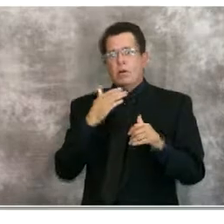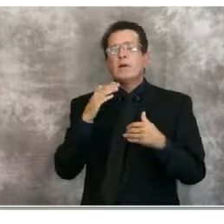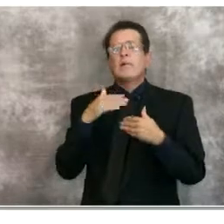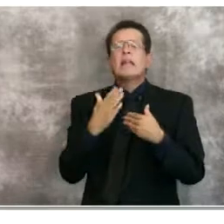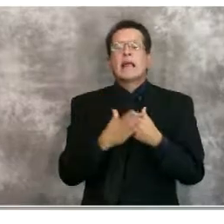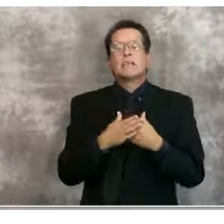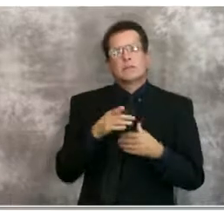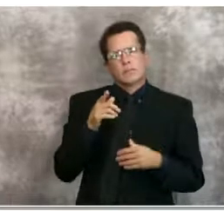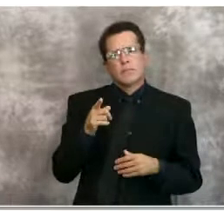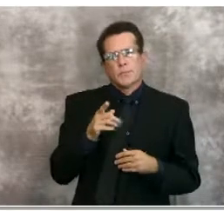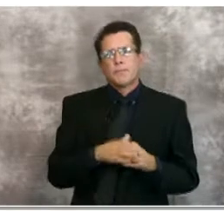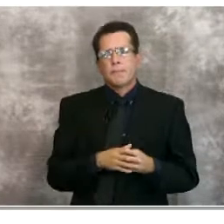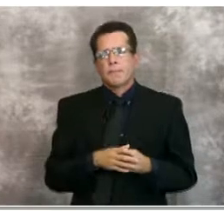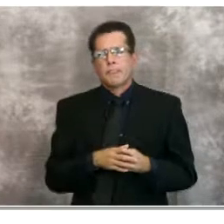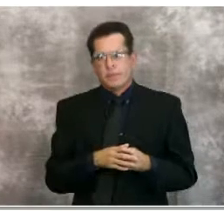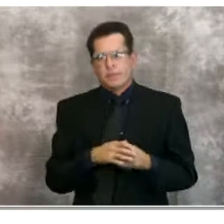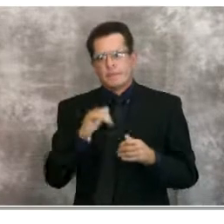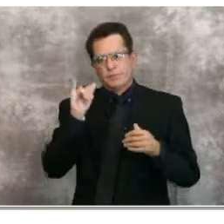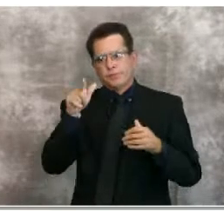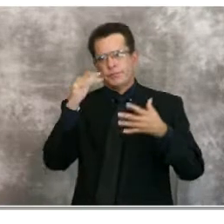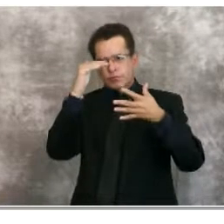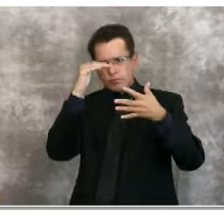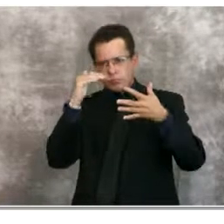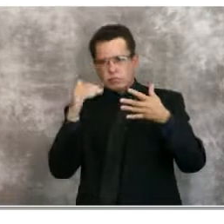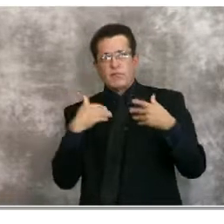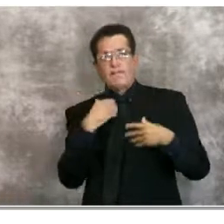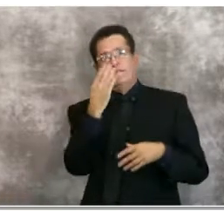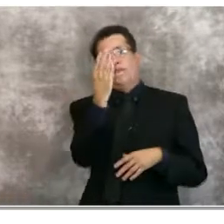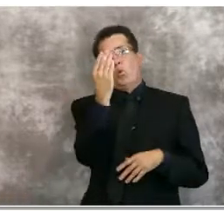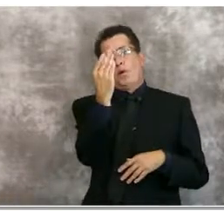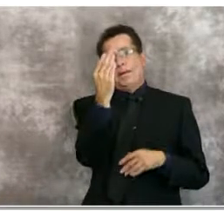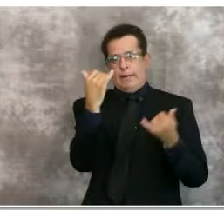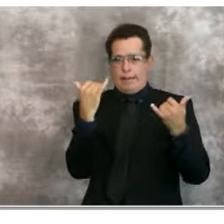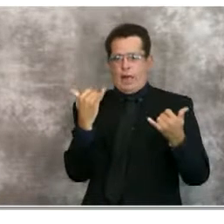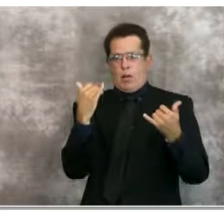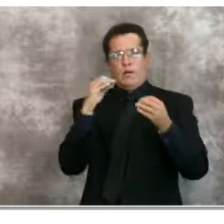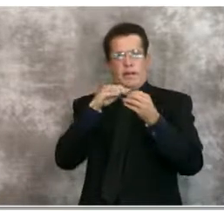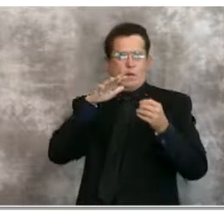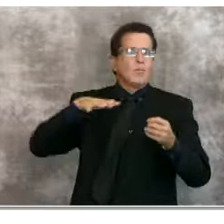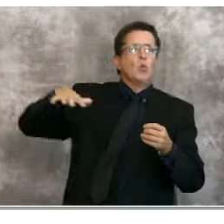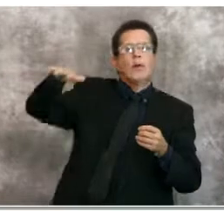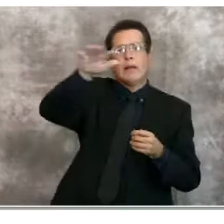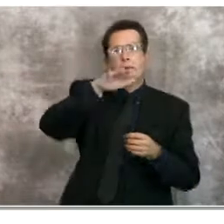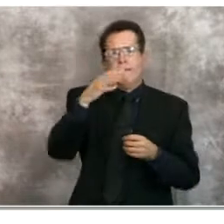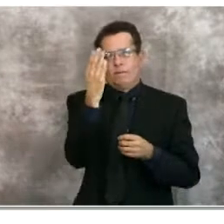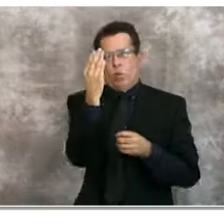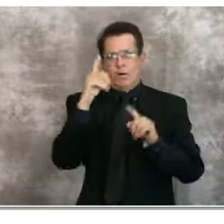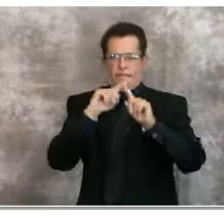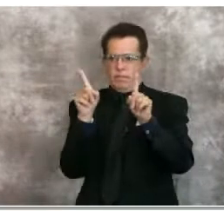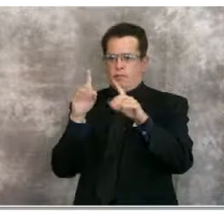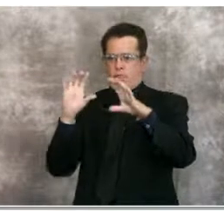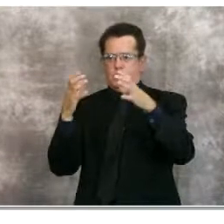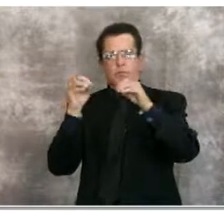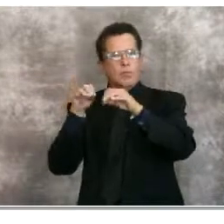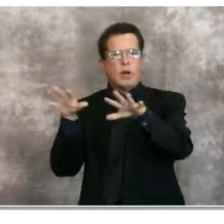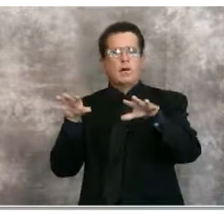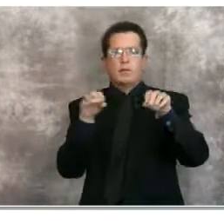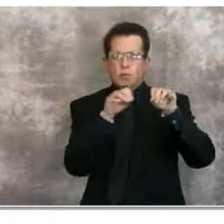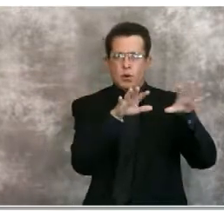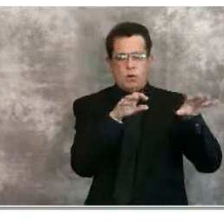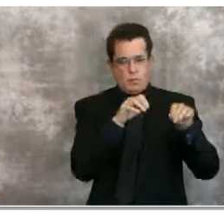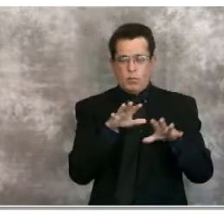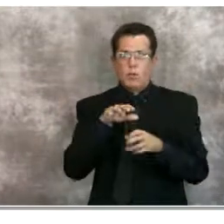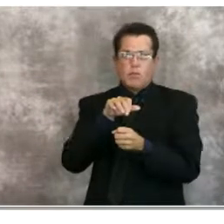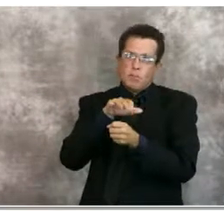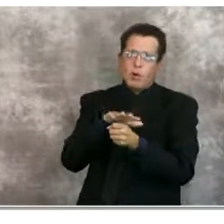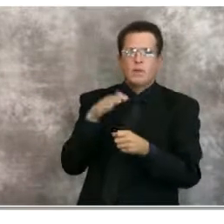next slide, is we have 14 outbreaks in community settings. And in the past